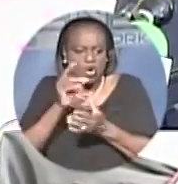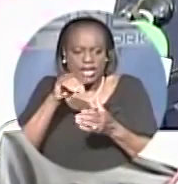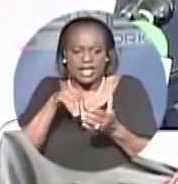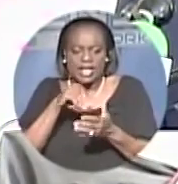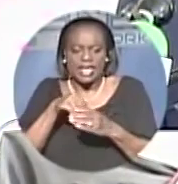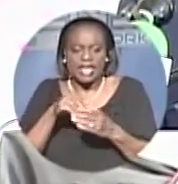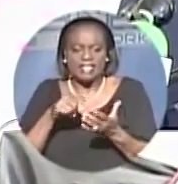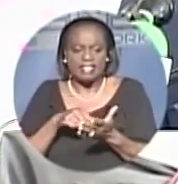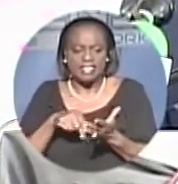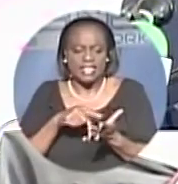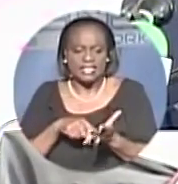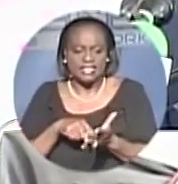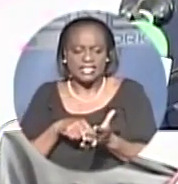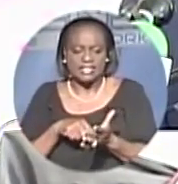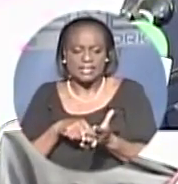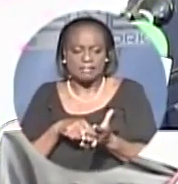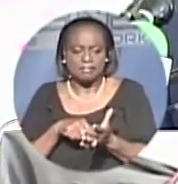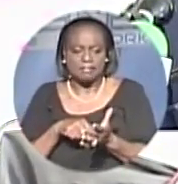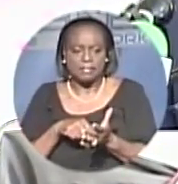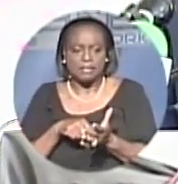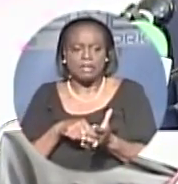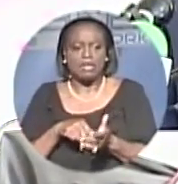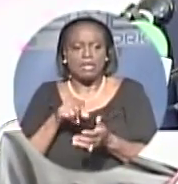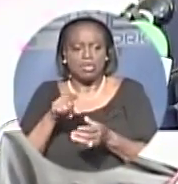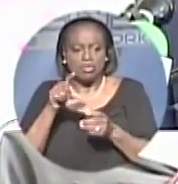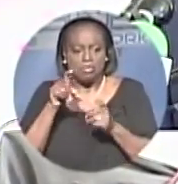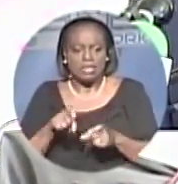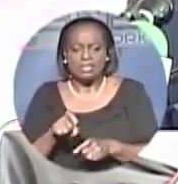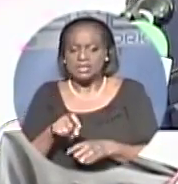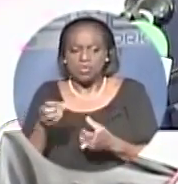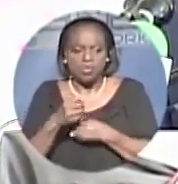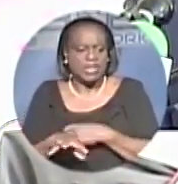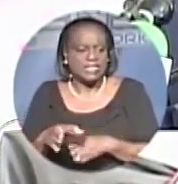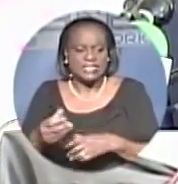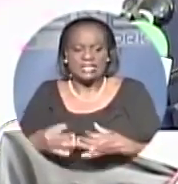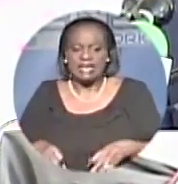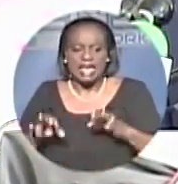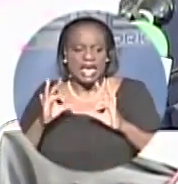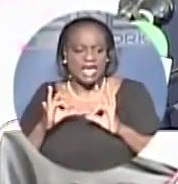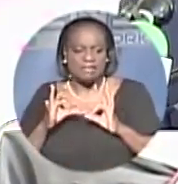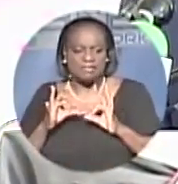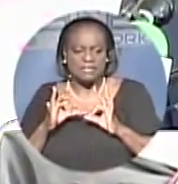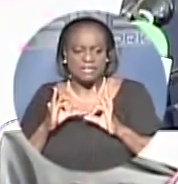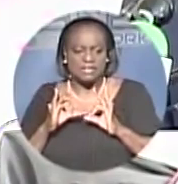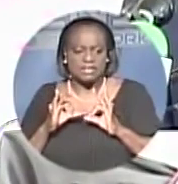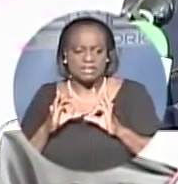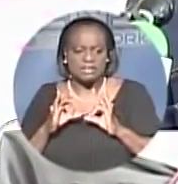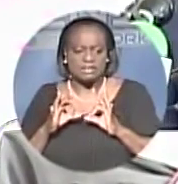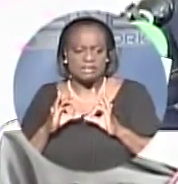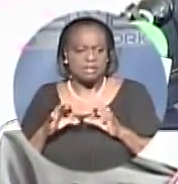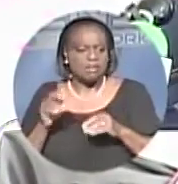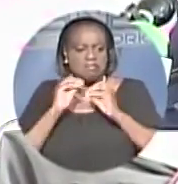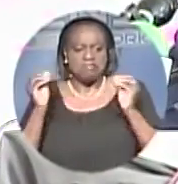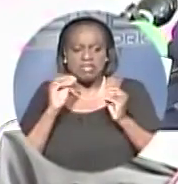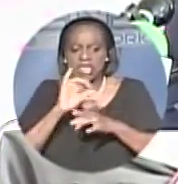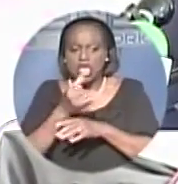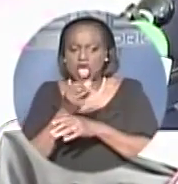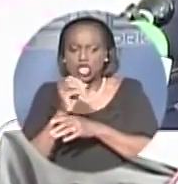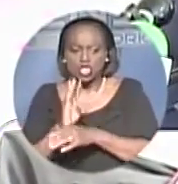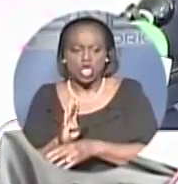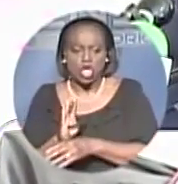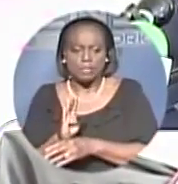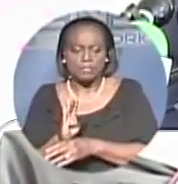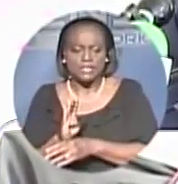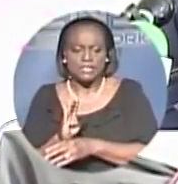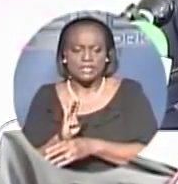the sad result of such a rite of passage is one of wasted lives, blighted hopes, stunted employment, prospects,